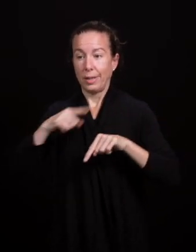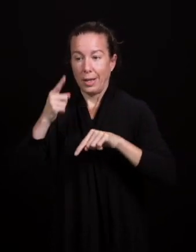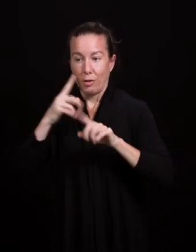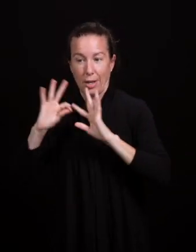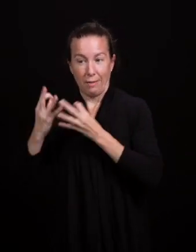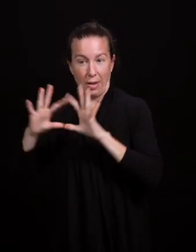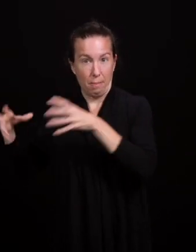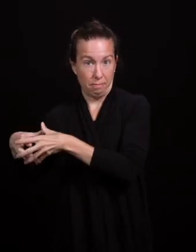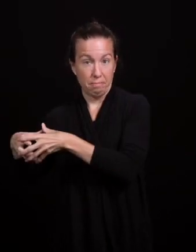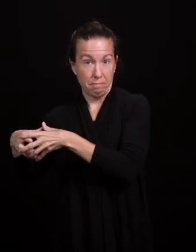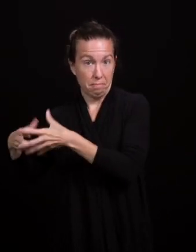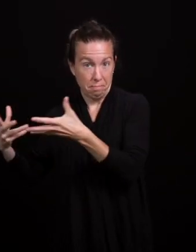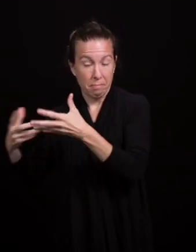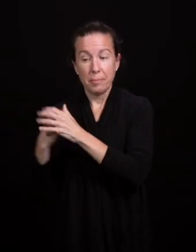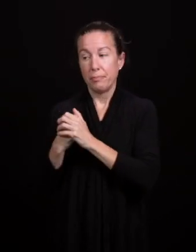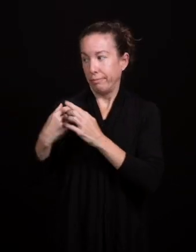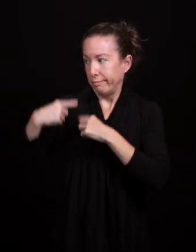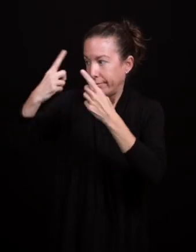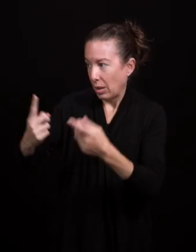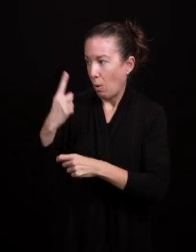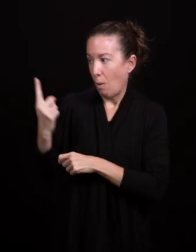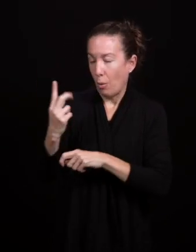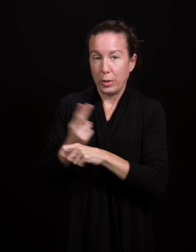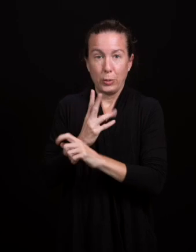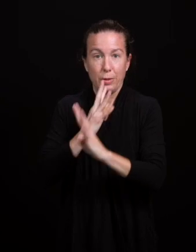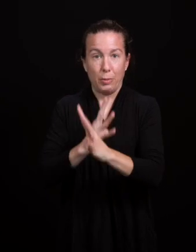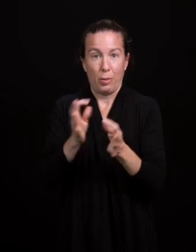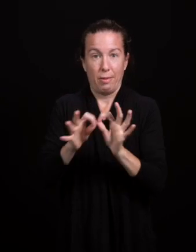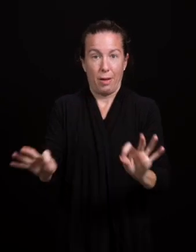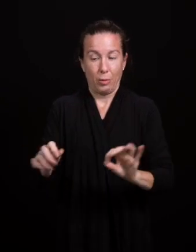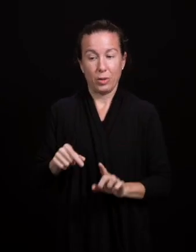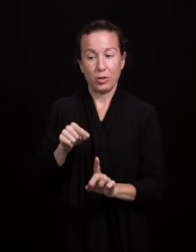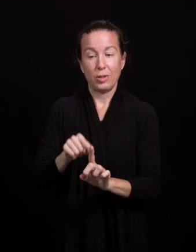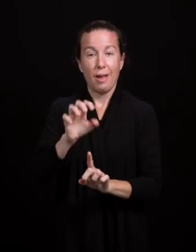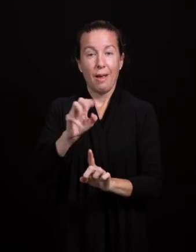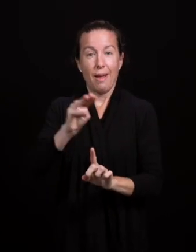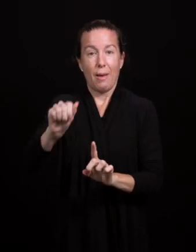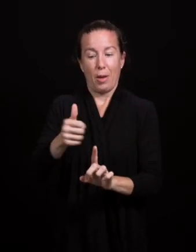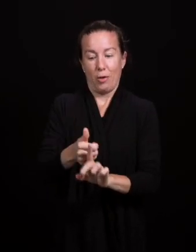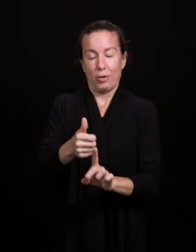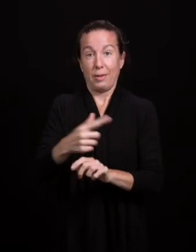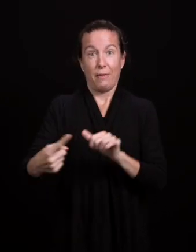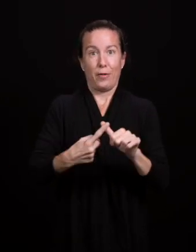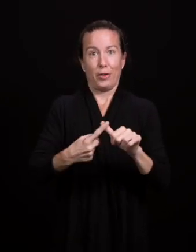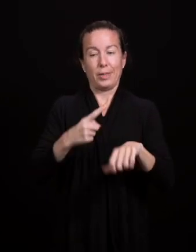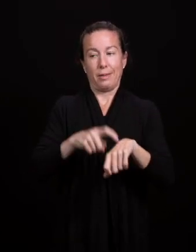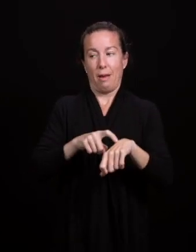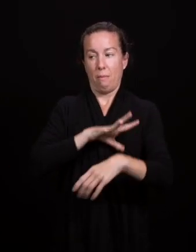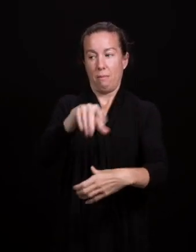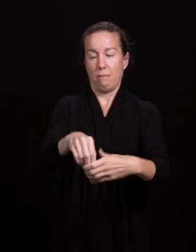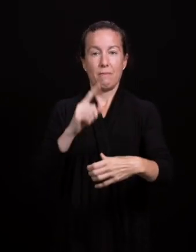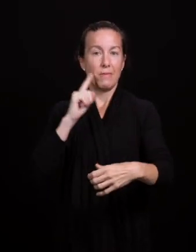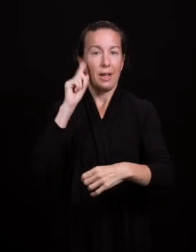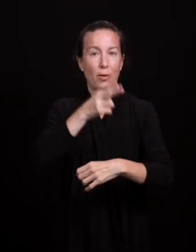family, and we have always used spoken language, and Emma is really our first exposure to the deaf and hard of hearing